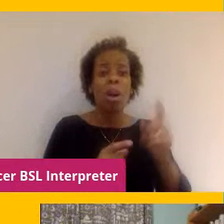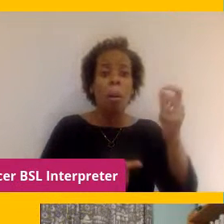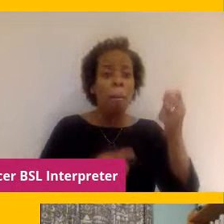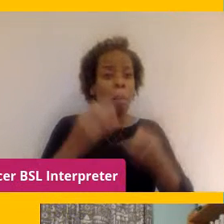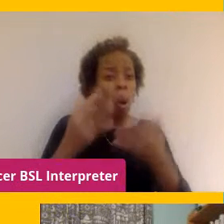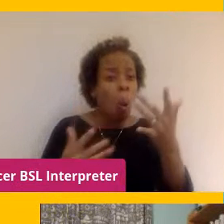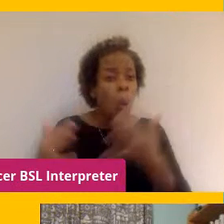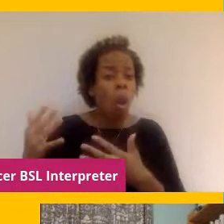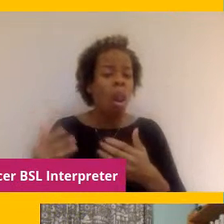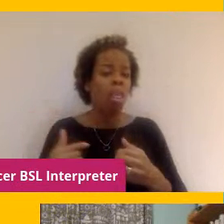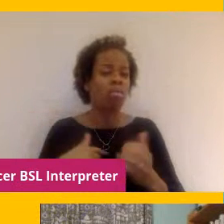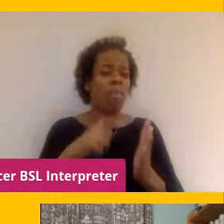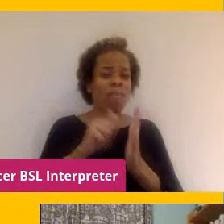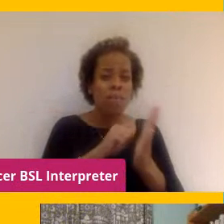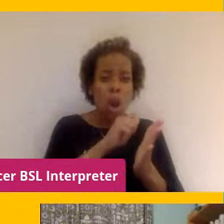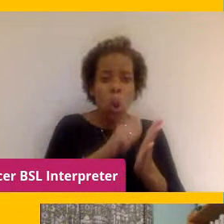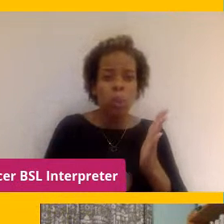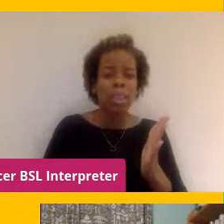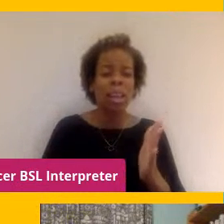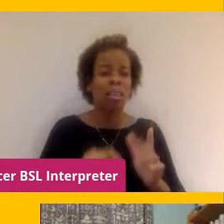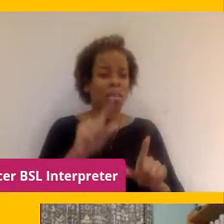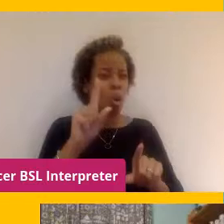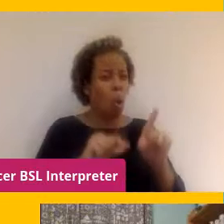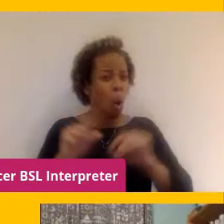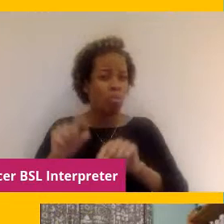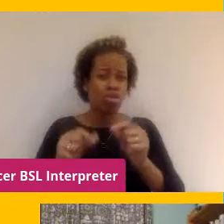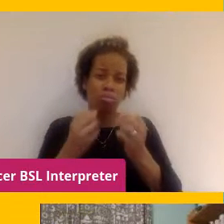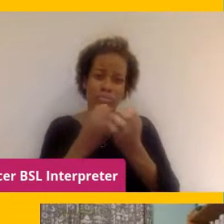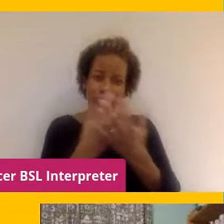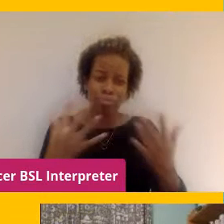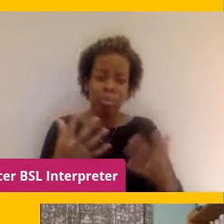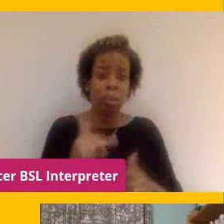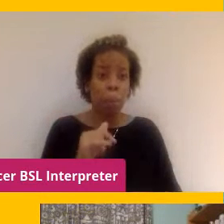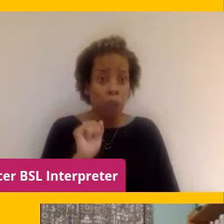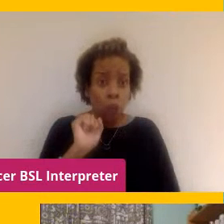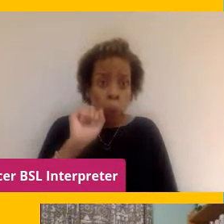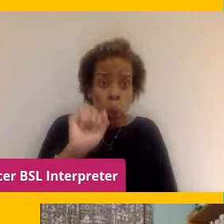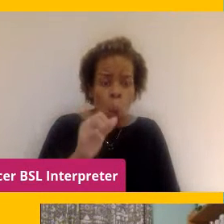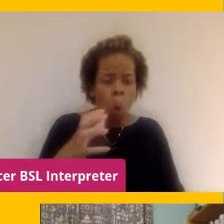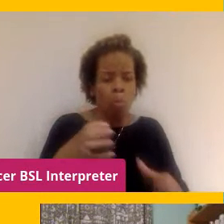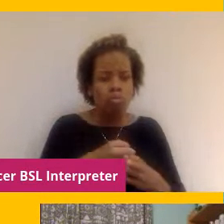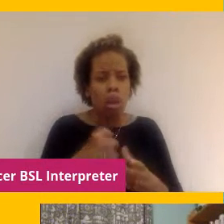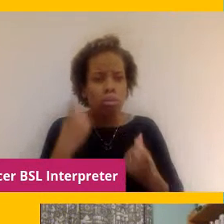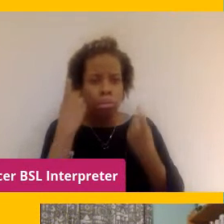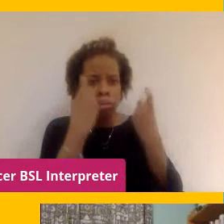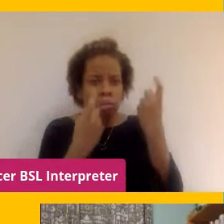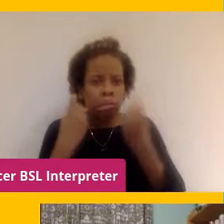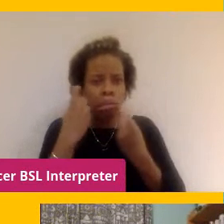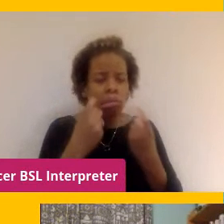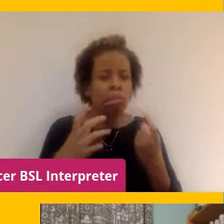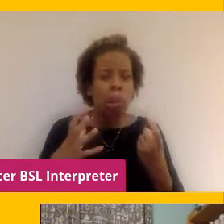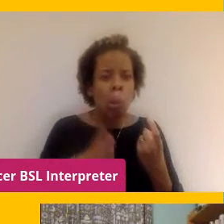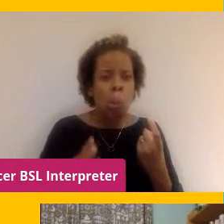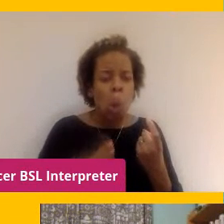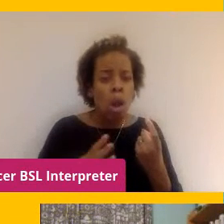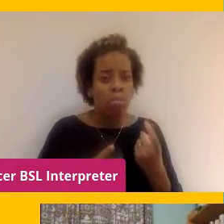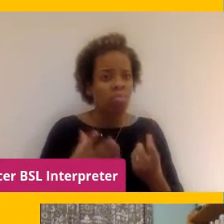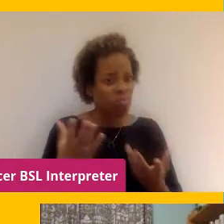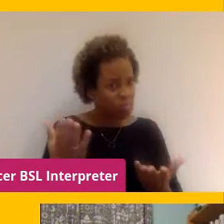and all that kind of thing. And do seek that out if that's something that your branch is perhaps struggling with a little bit.